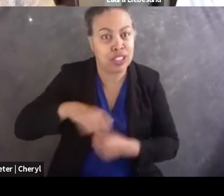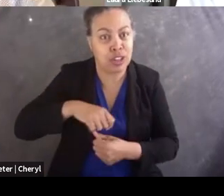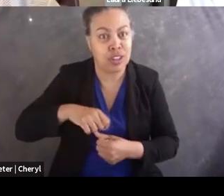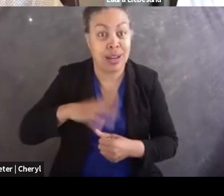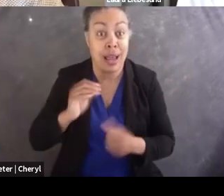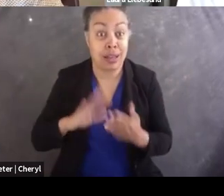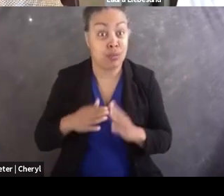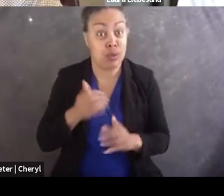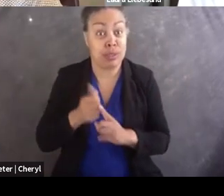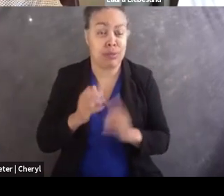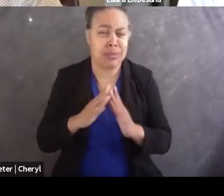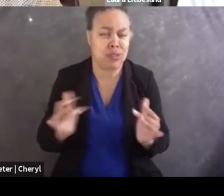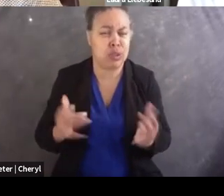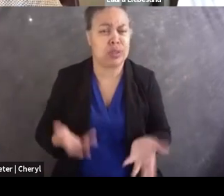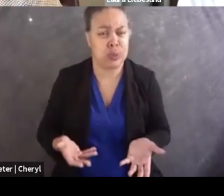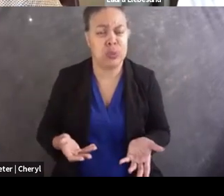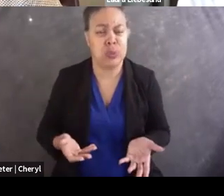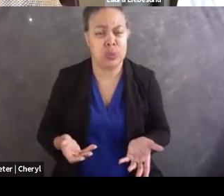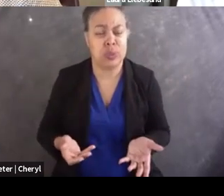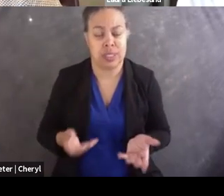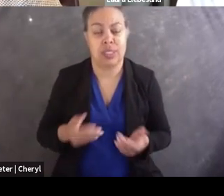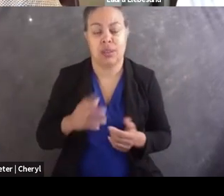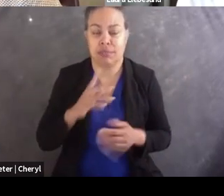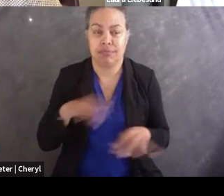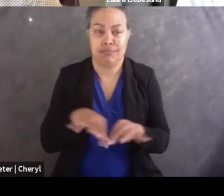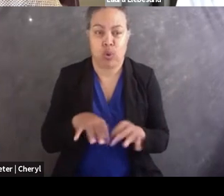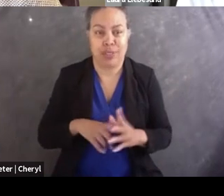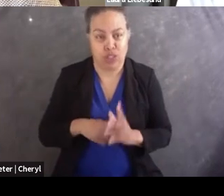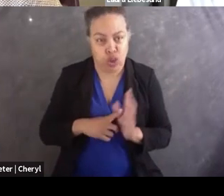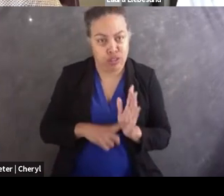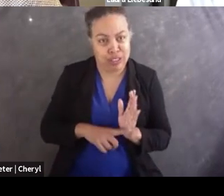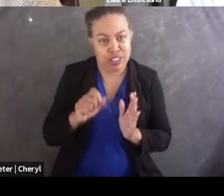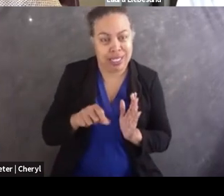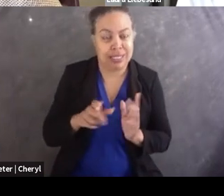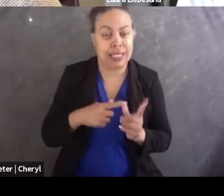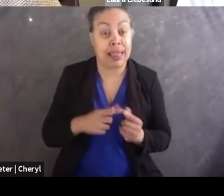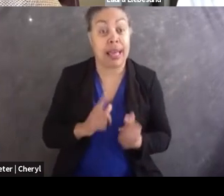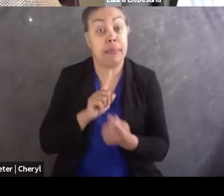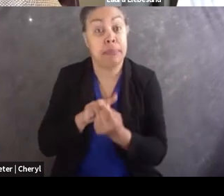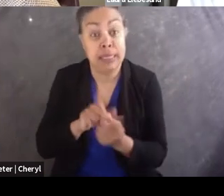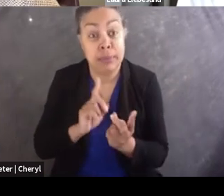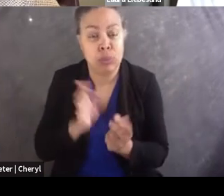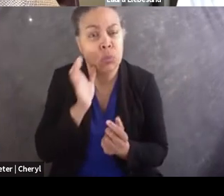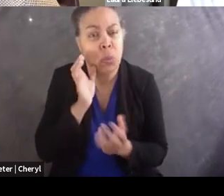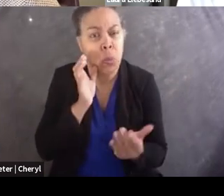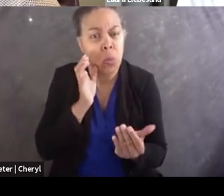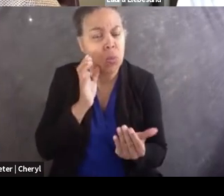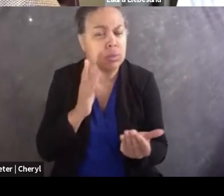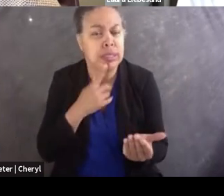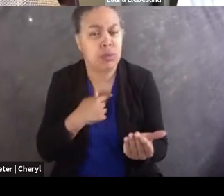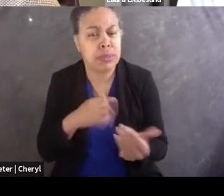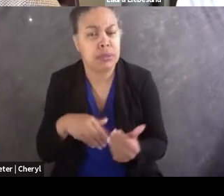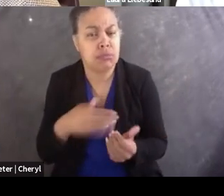community too. And so I think really, you know, starting that initial research, but then letting them help guide, you know, who they think is important to talk